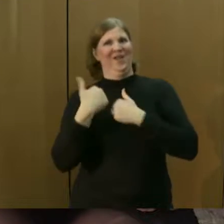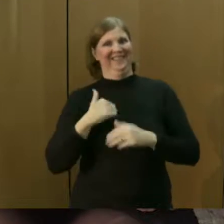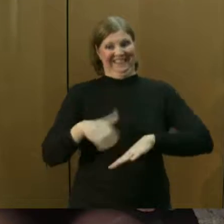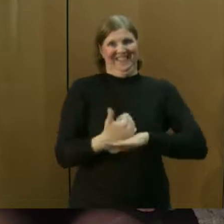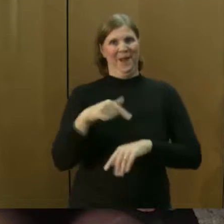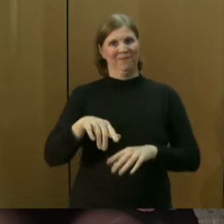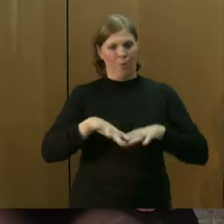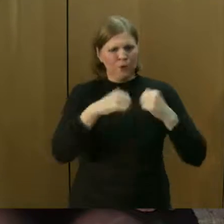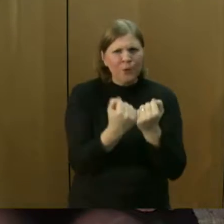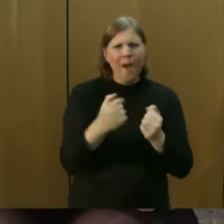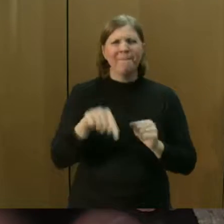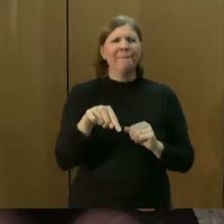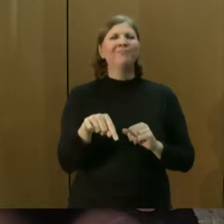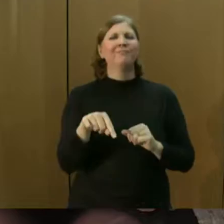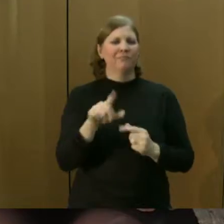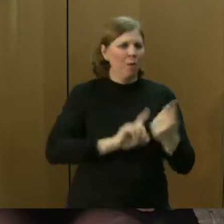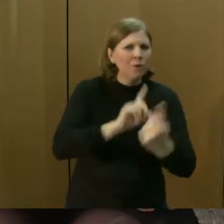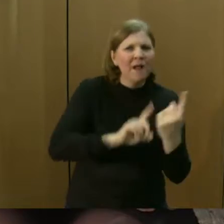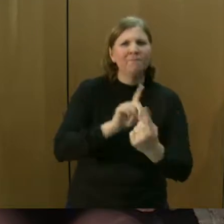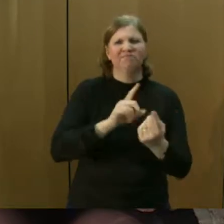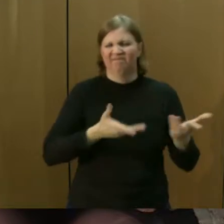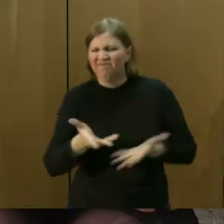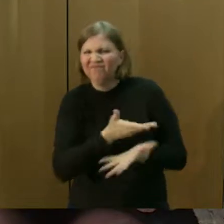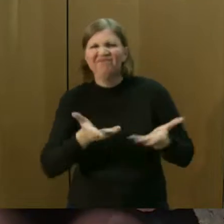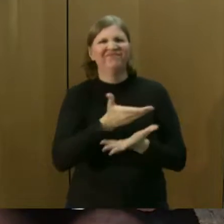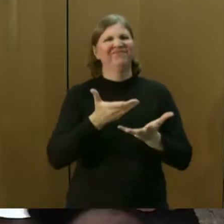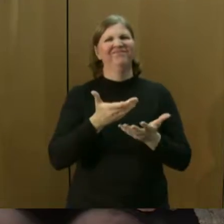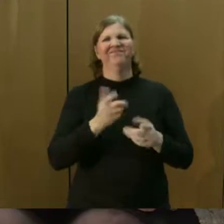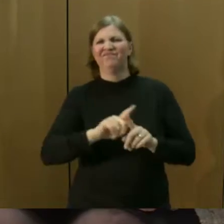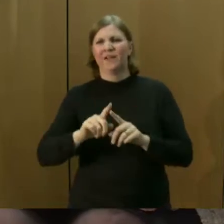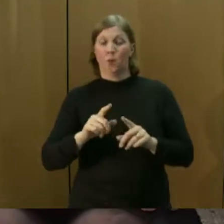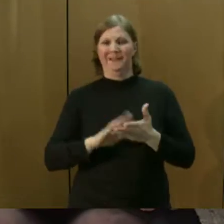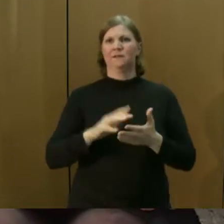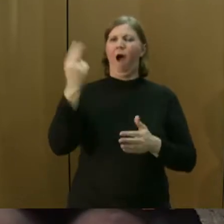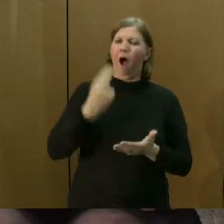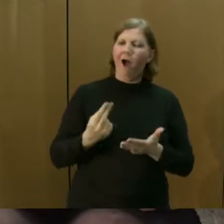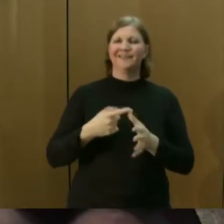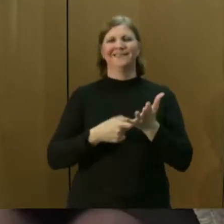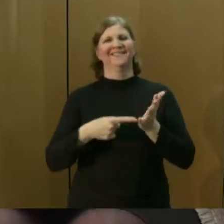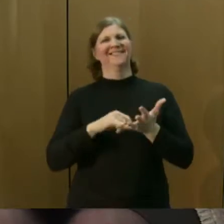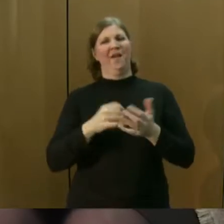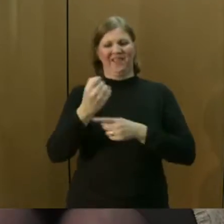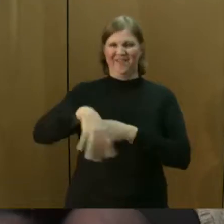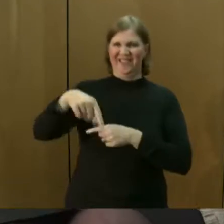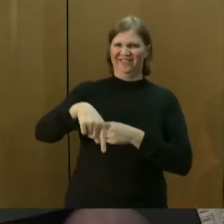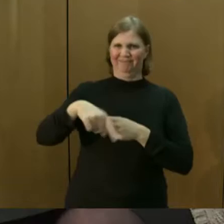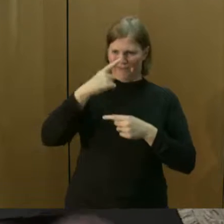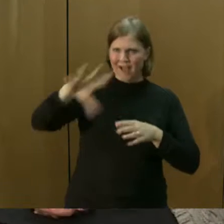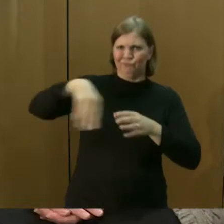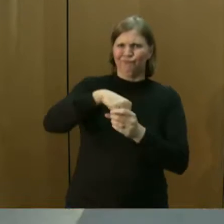workshops, seminars and discussions which are put on for all the artists who come to the Fringe to aid you in your professional development. Thank